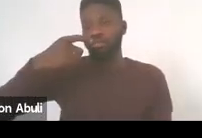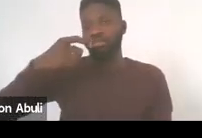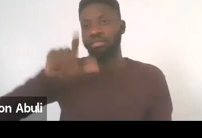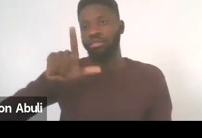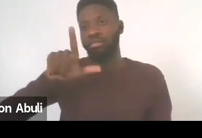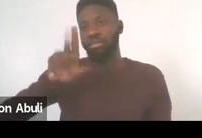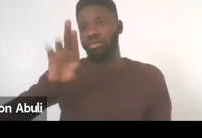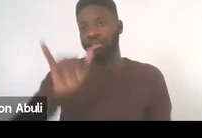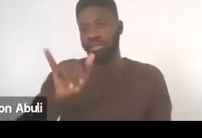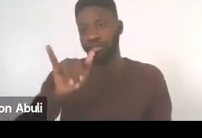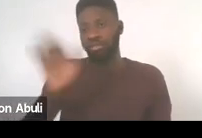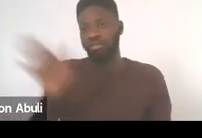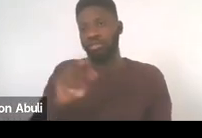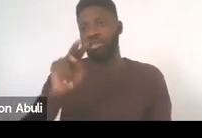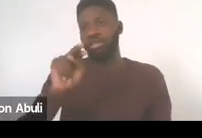Centum as a HR.